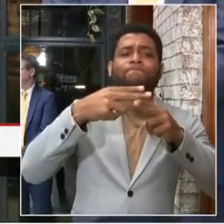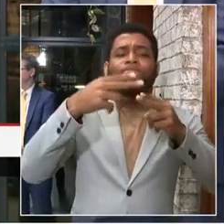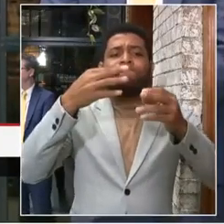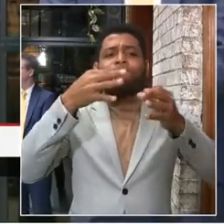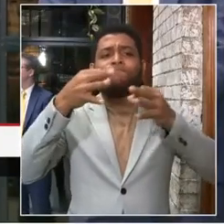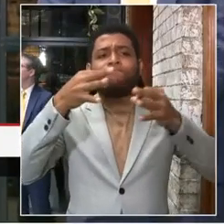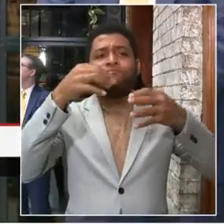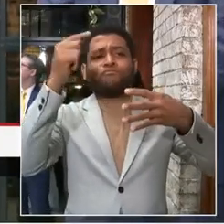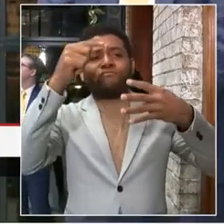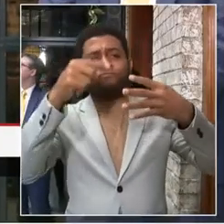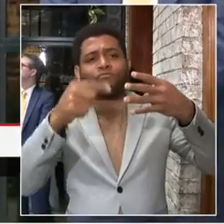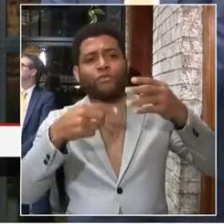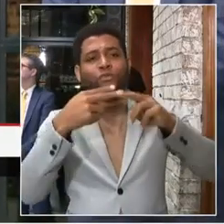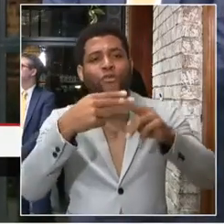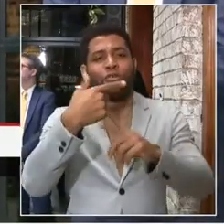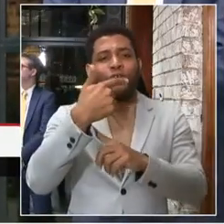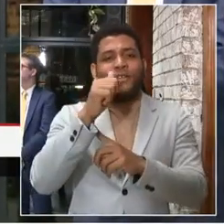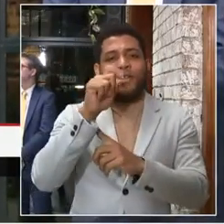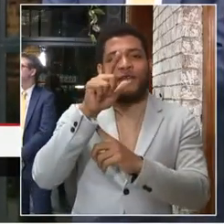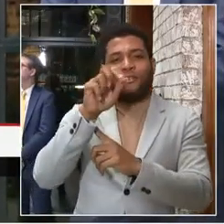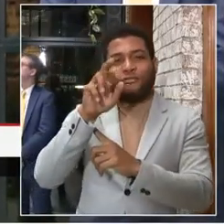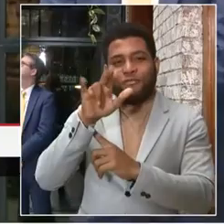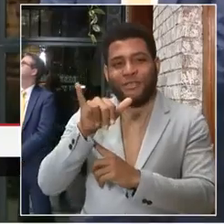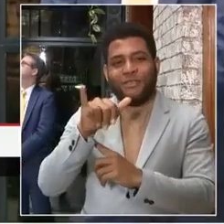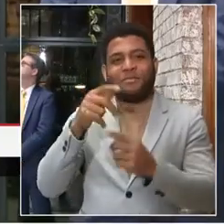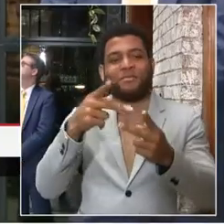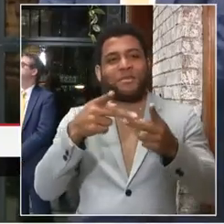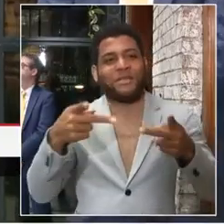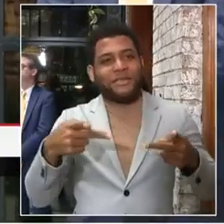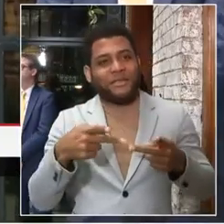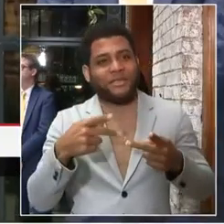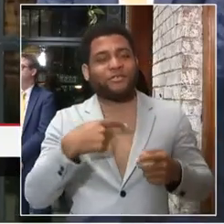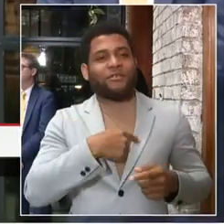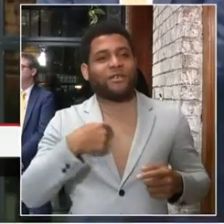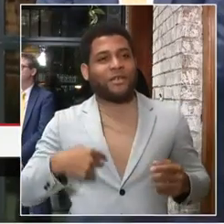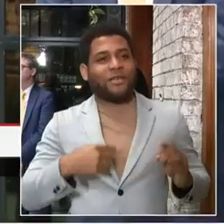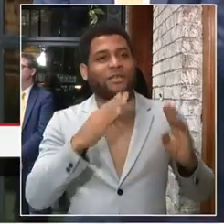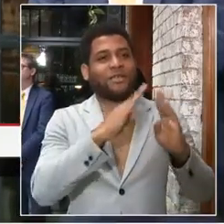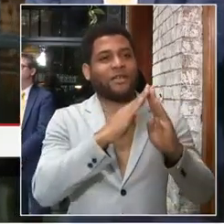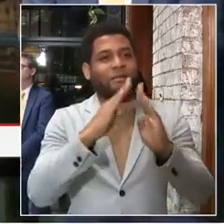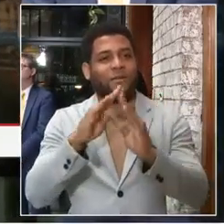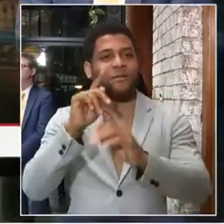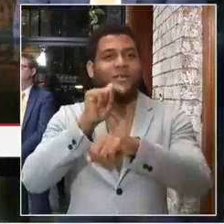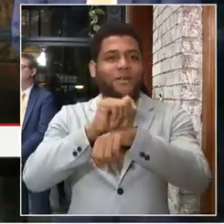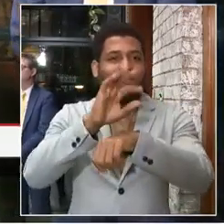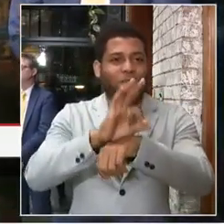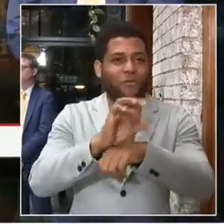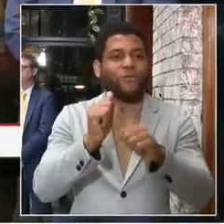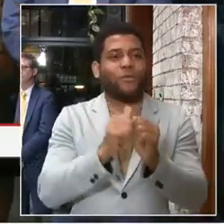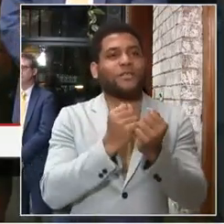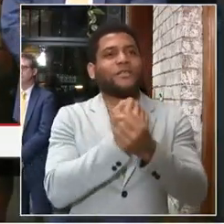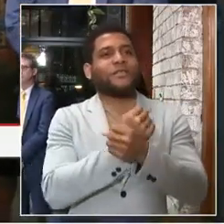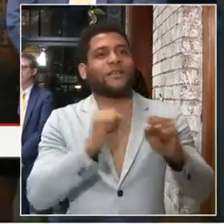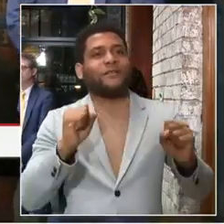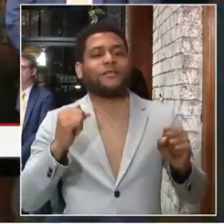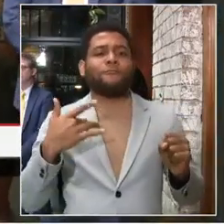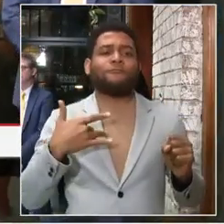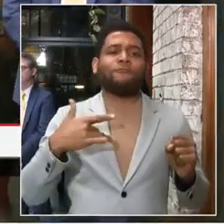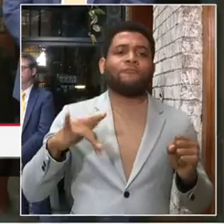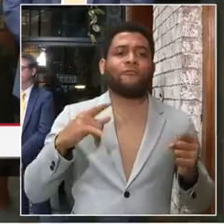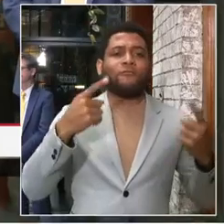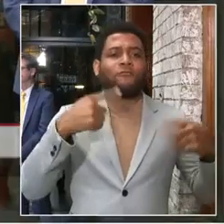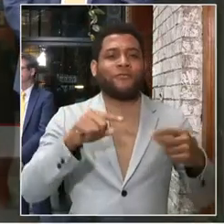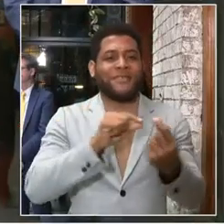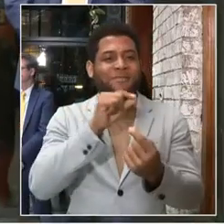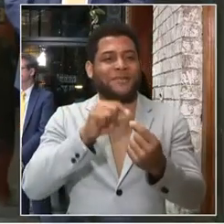Place China Task Force and public safety trends, in particular in the Chinatown area,